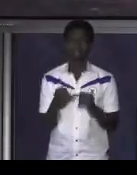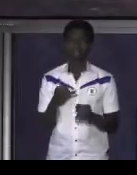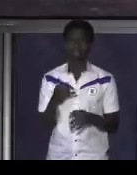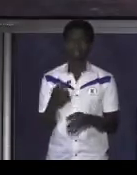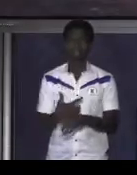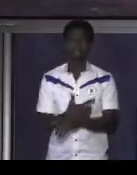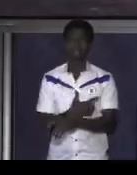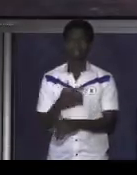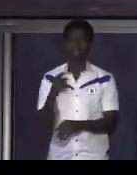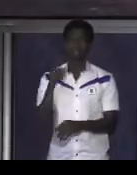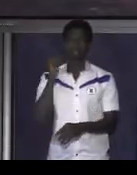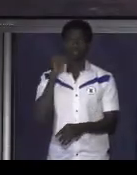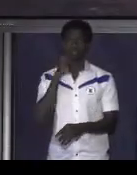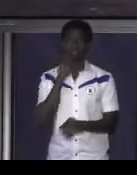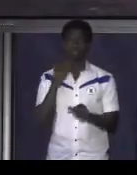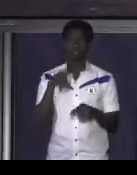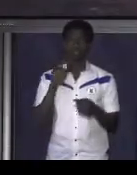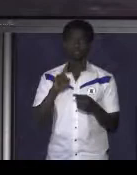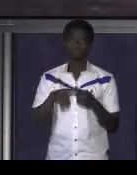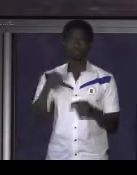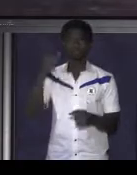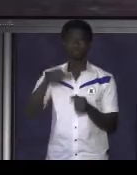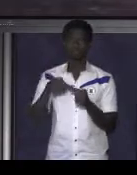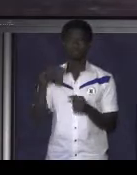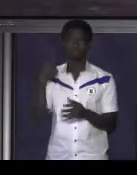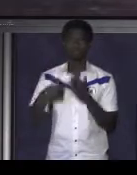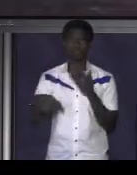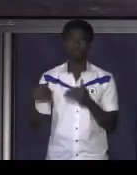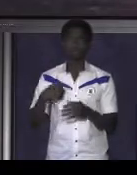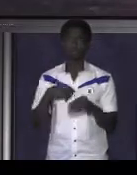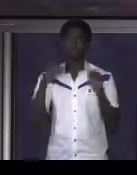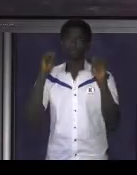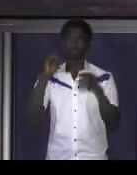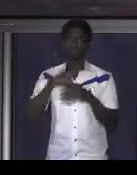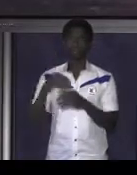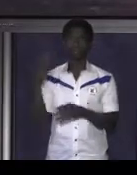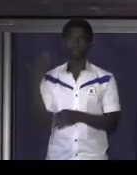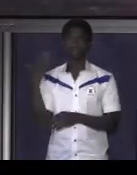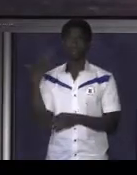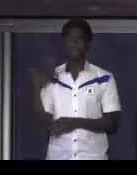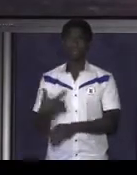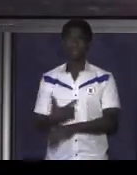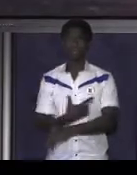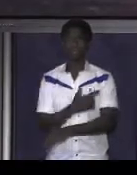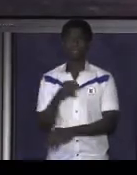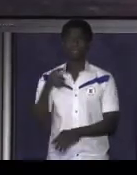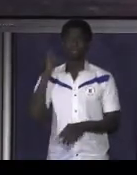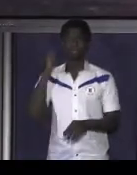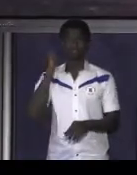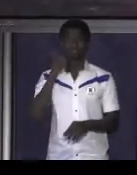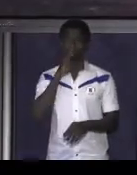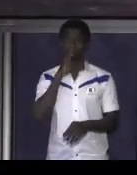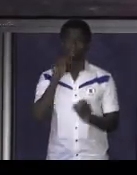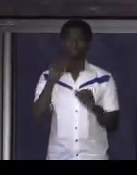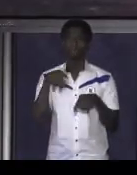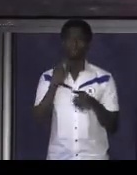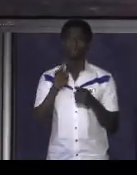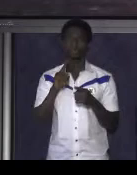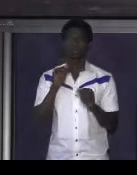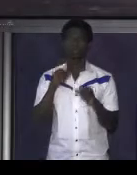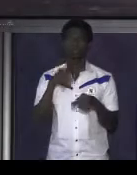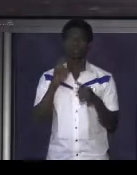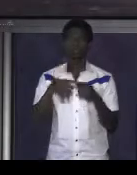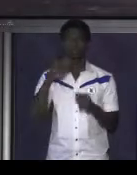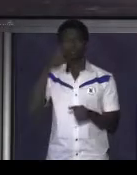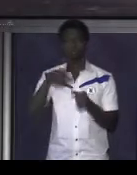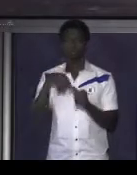recall concepts taught in previous lessons. You should be able to recall concepts taught in the previous